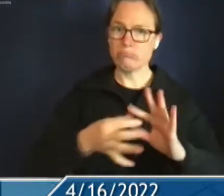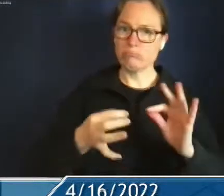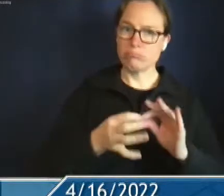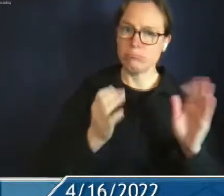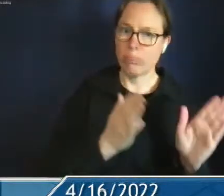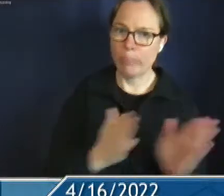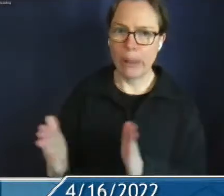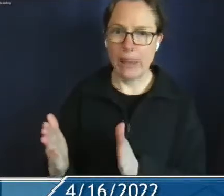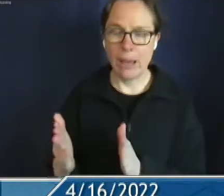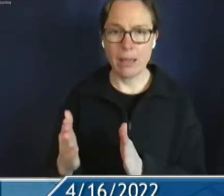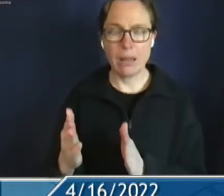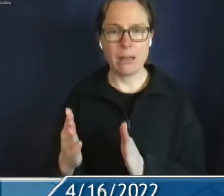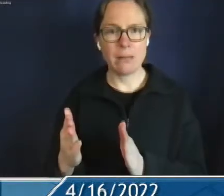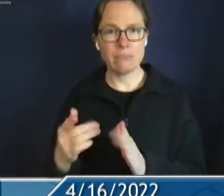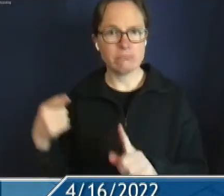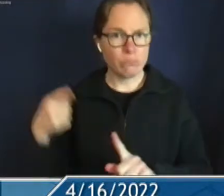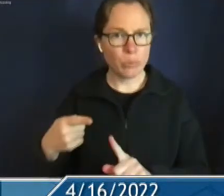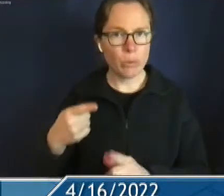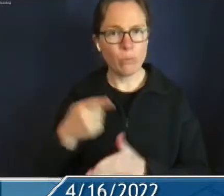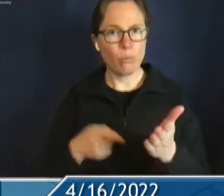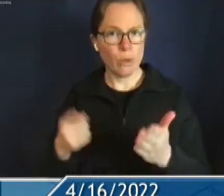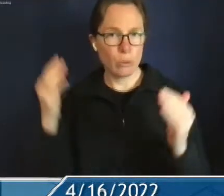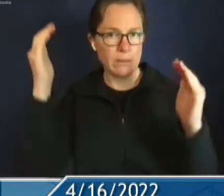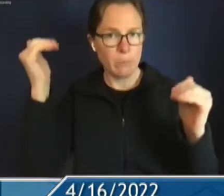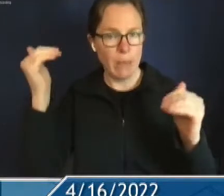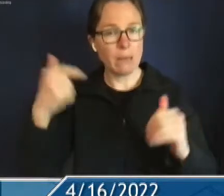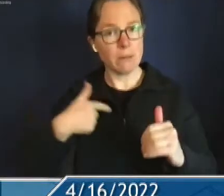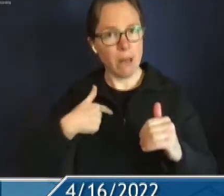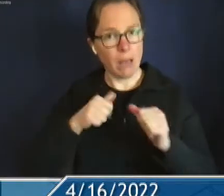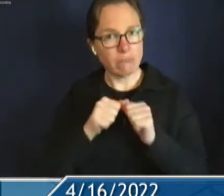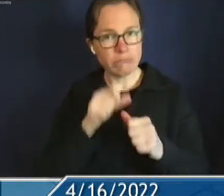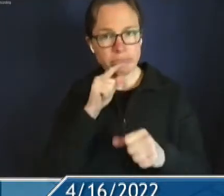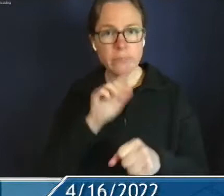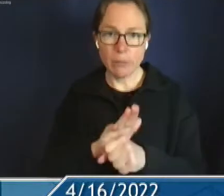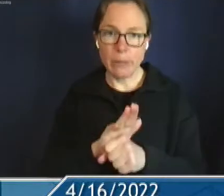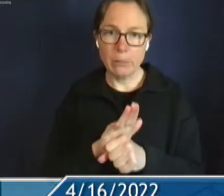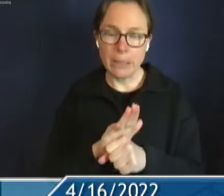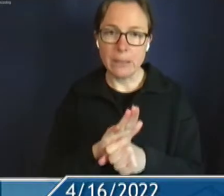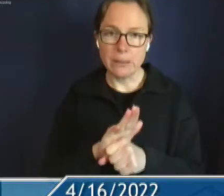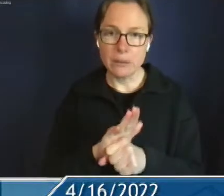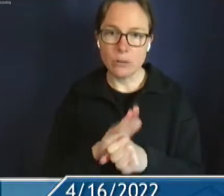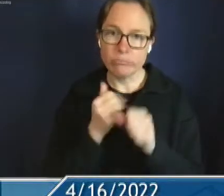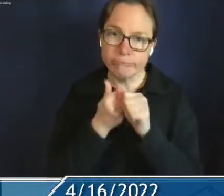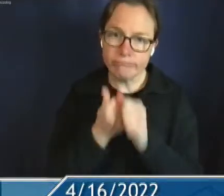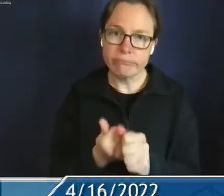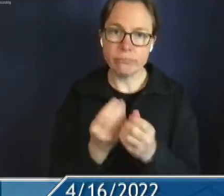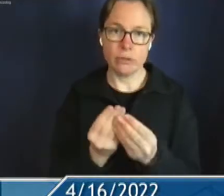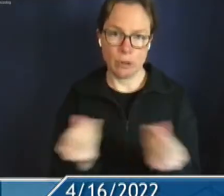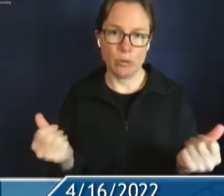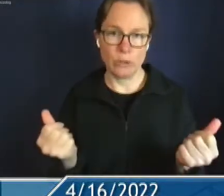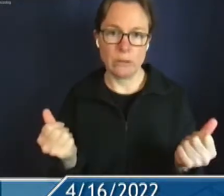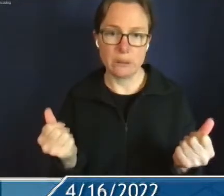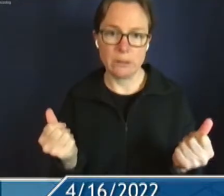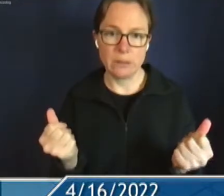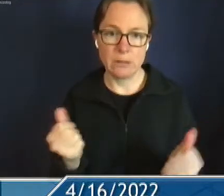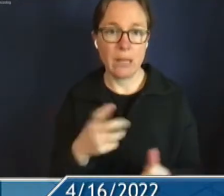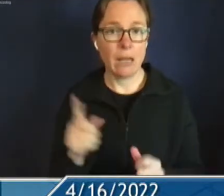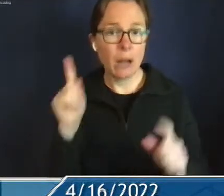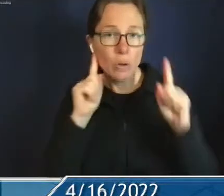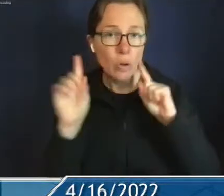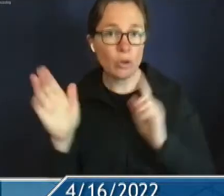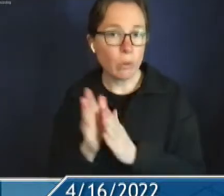us. Your comments continue to strengthen my commitment to investing in these solutions. And I also heard, of course, about people's passion